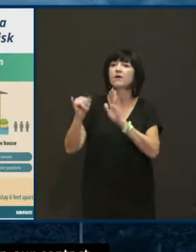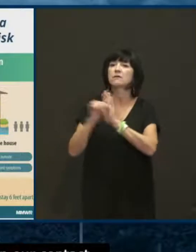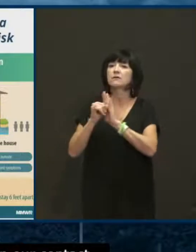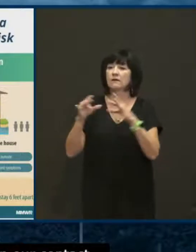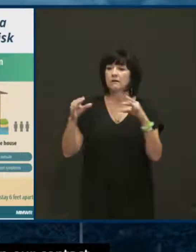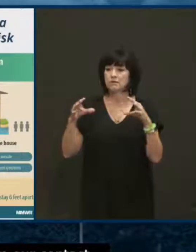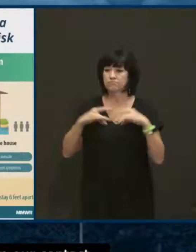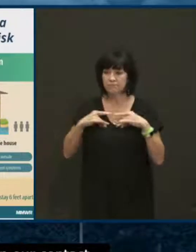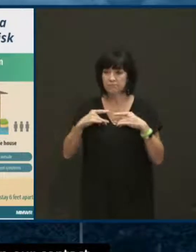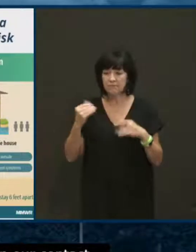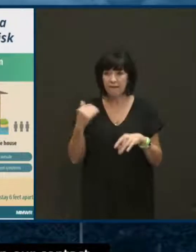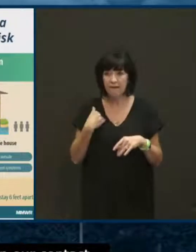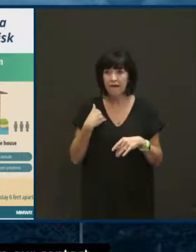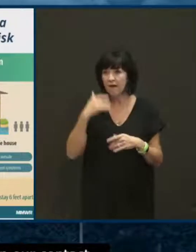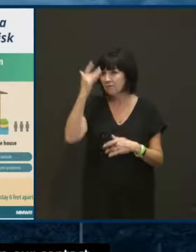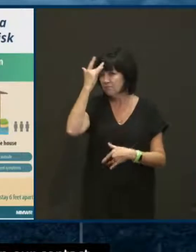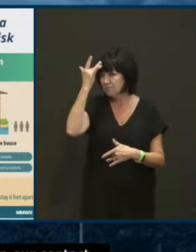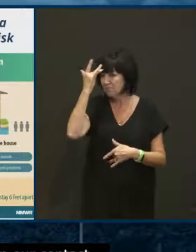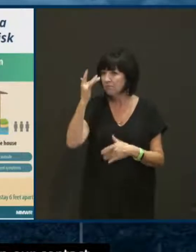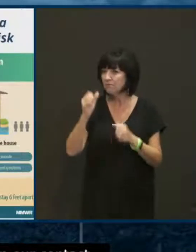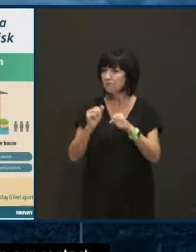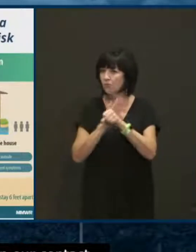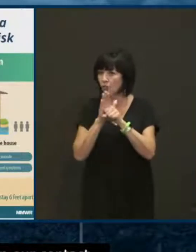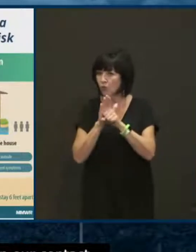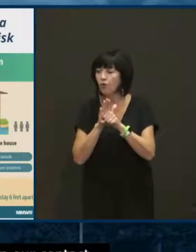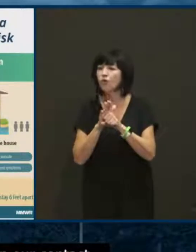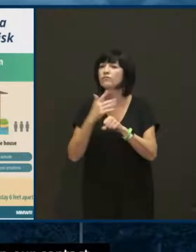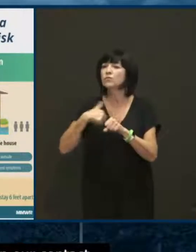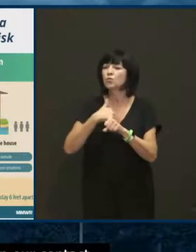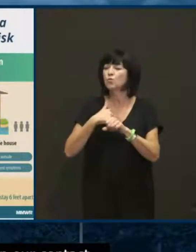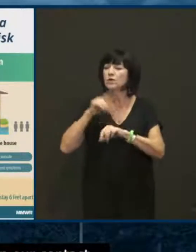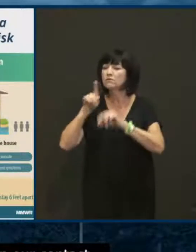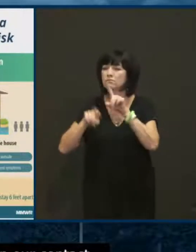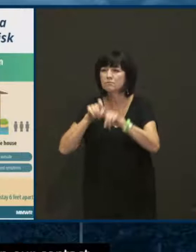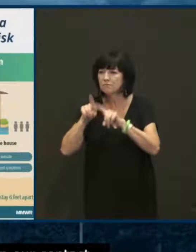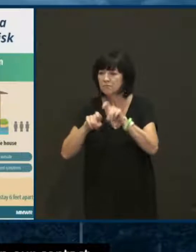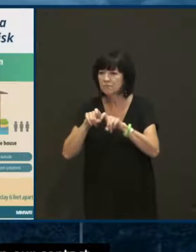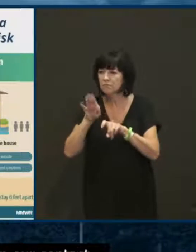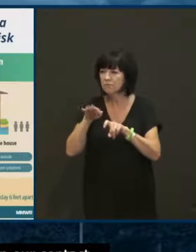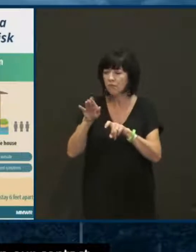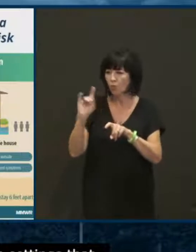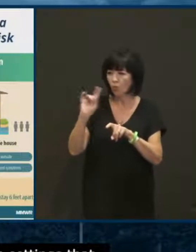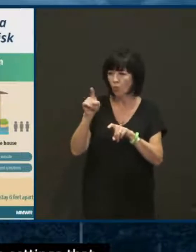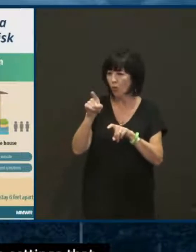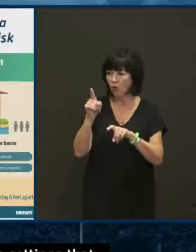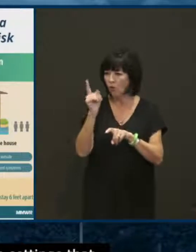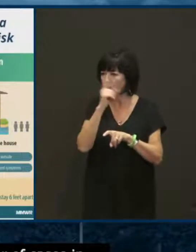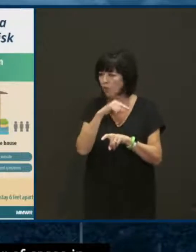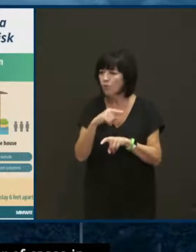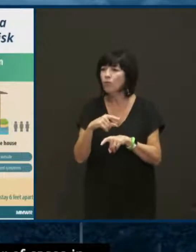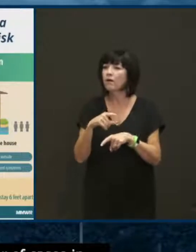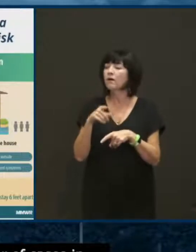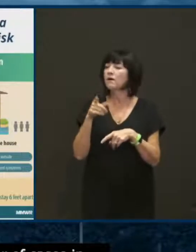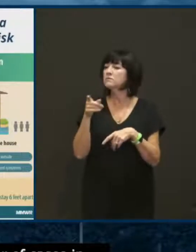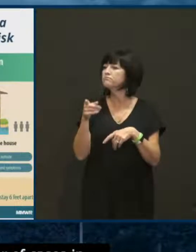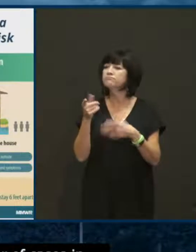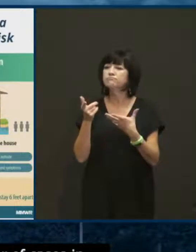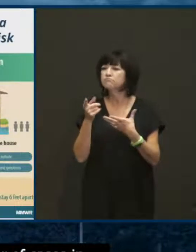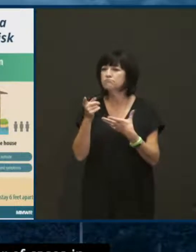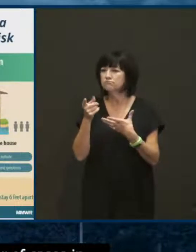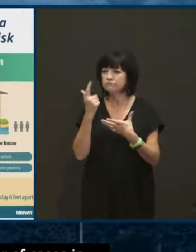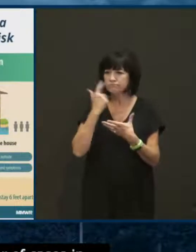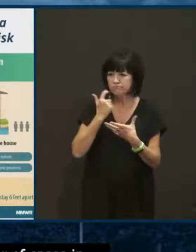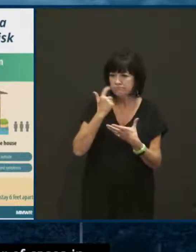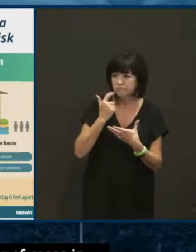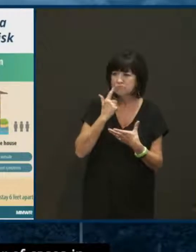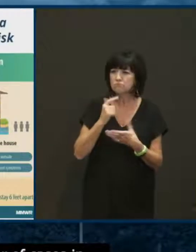our state where we've had exposure to multiple people in a house party setting or